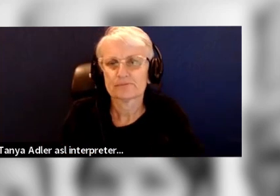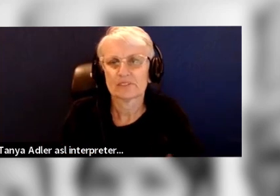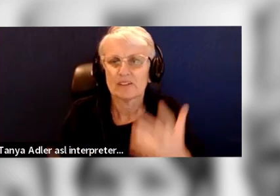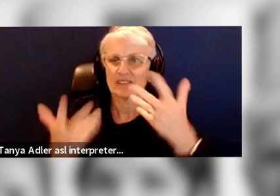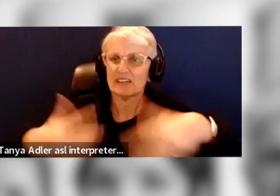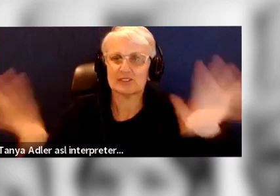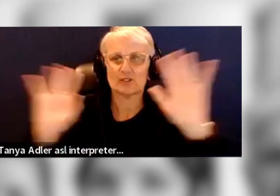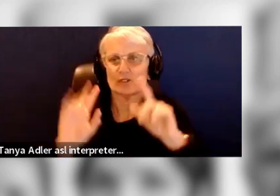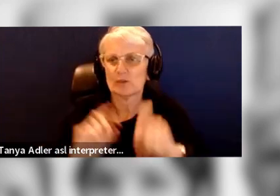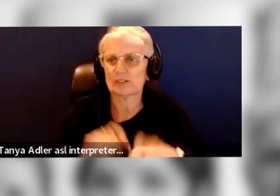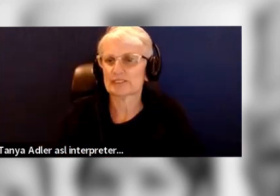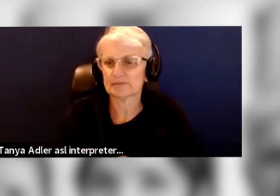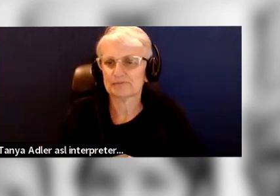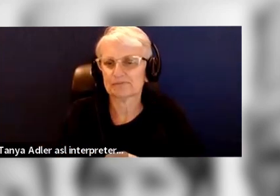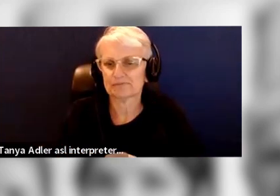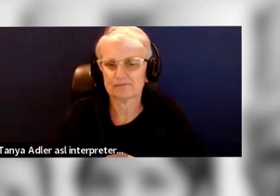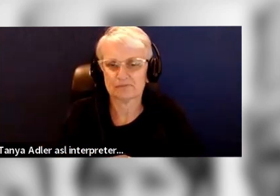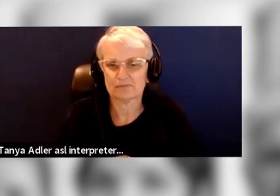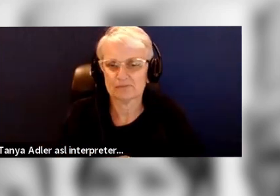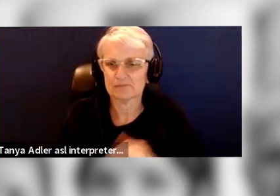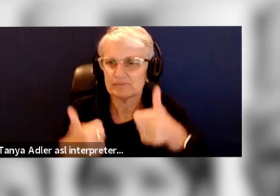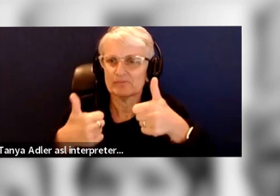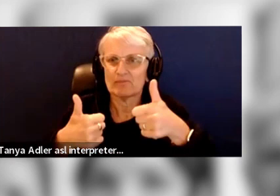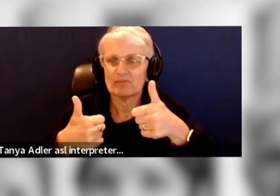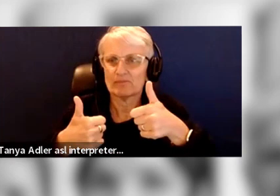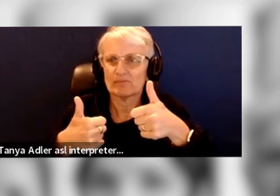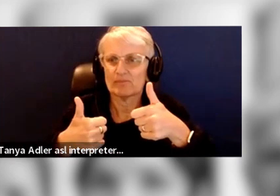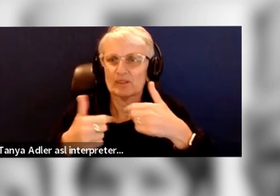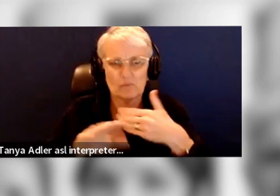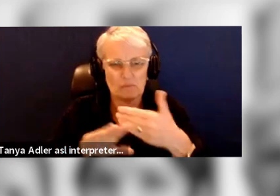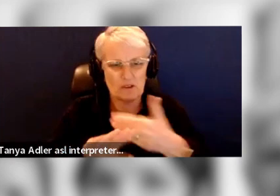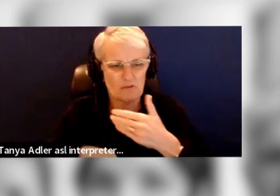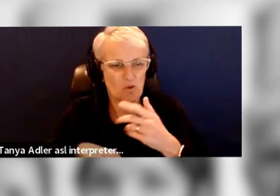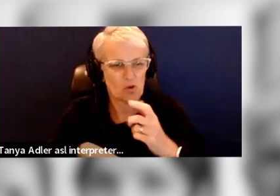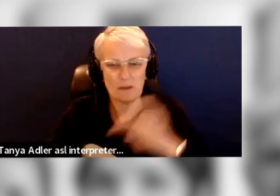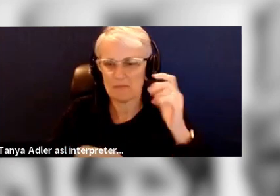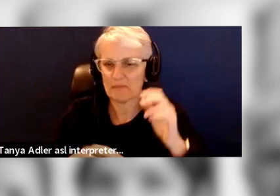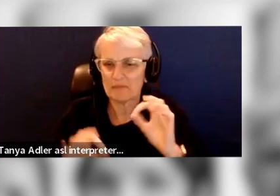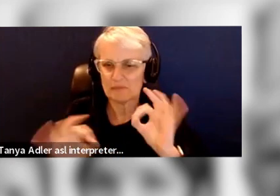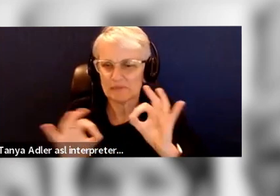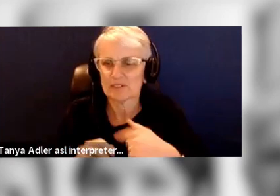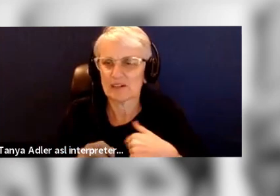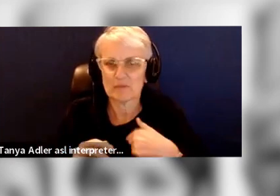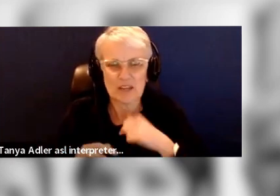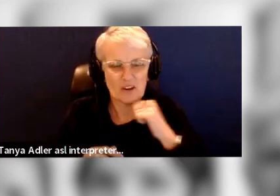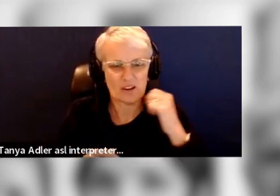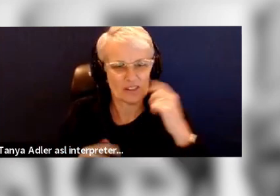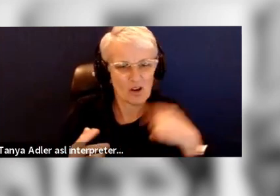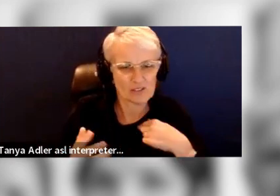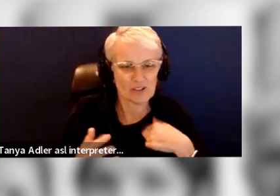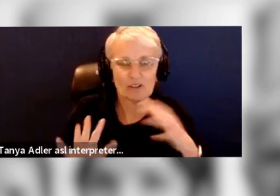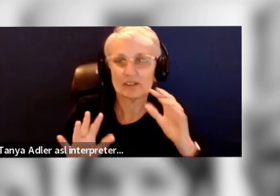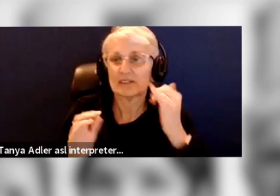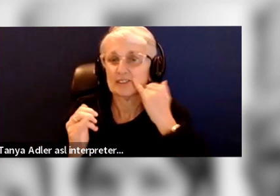all the questions I'm seeing in the chat box so far. Awesome. We are ahead of schedule, which I did not anticipate with the volume of people on the call. So